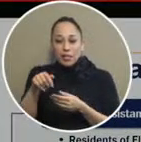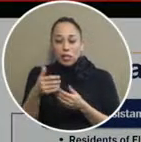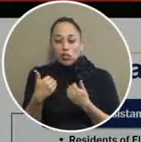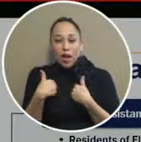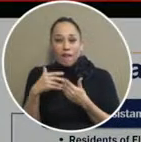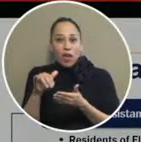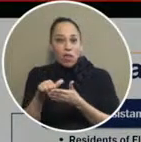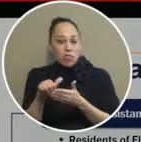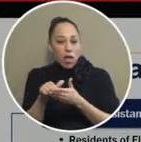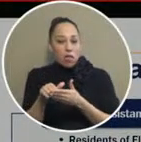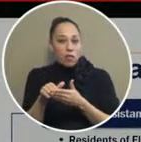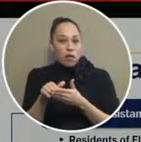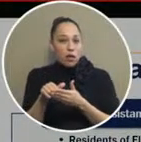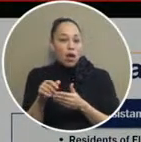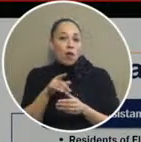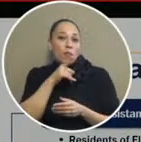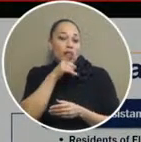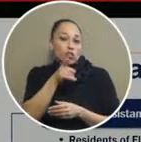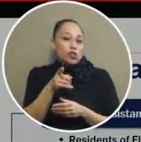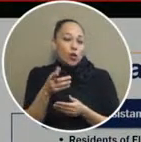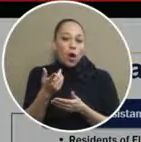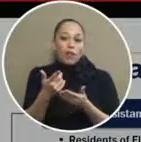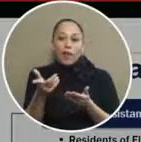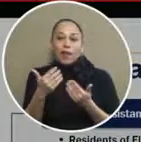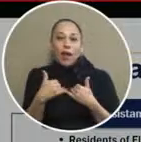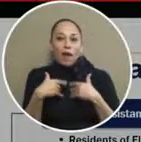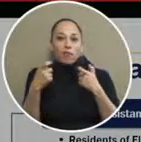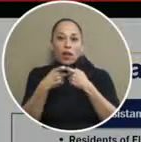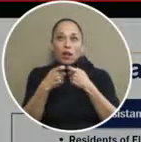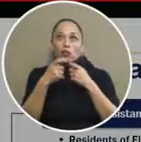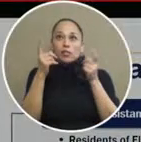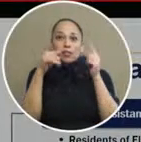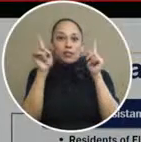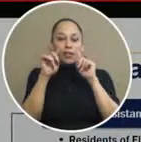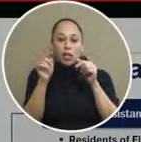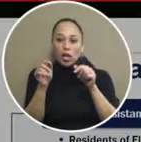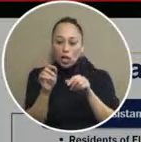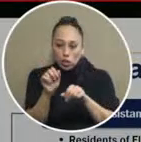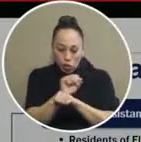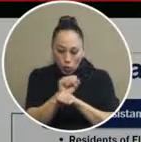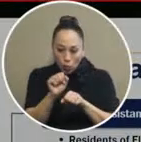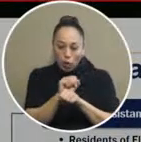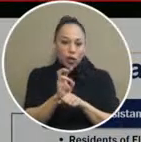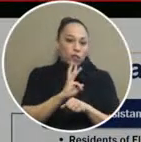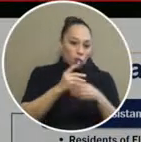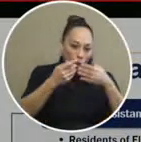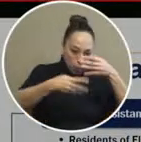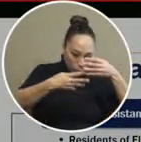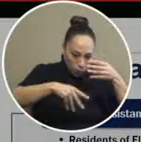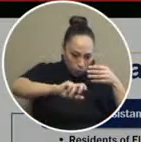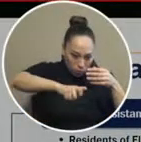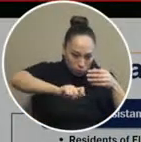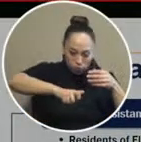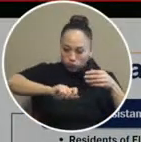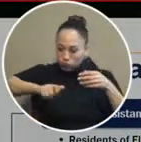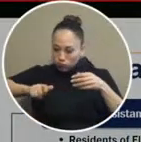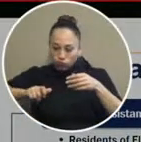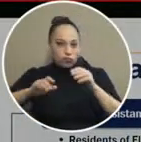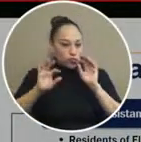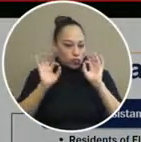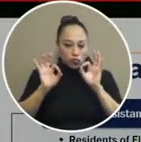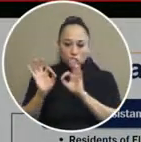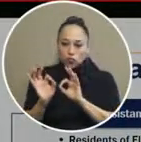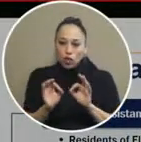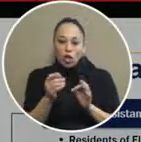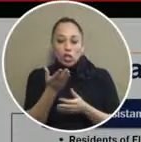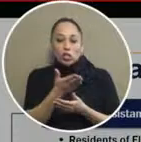your gas stays on. That's making sure that your electricity is functioning. That makes sure that your water is still running. You have running water in your home. These things that